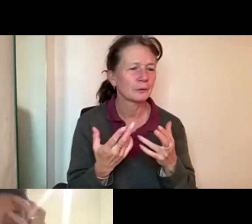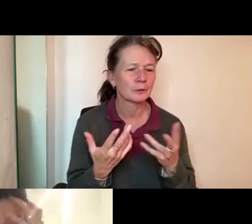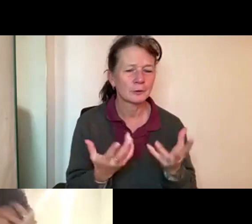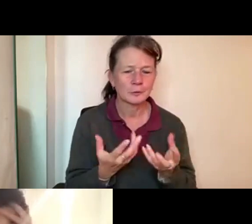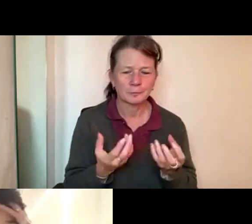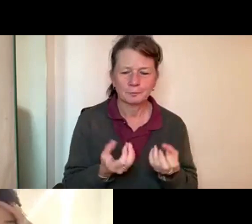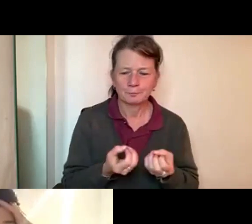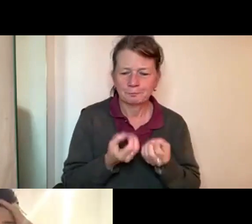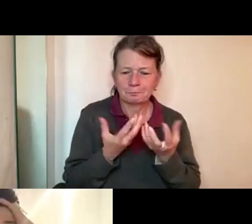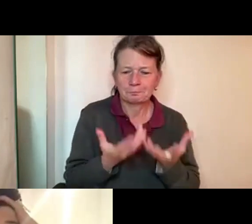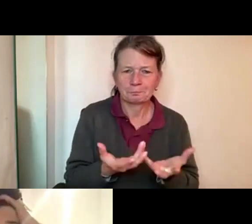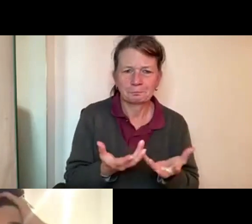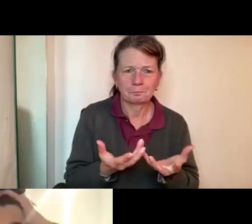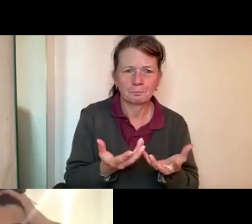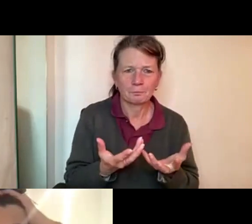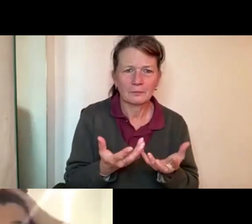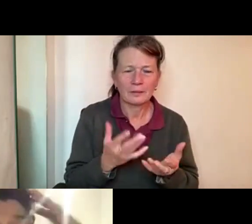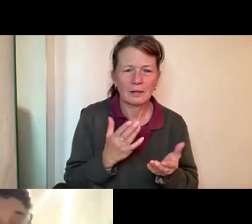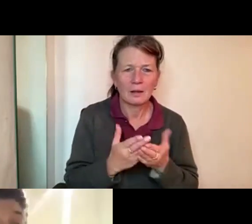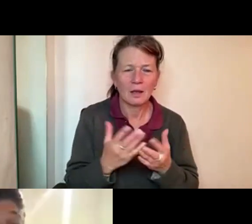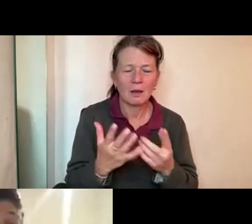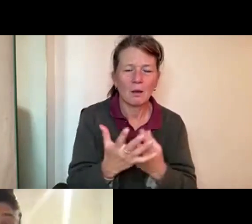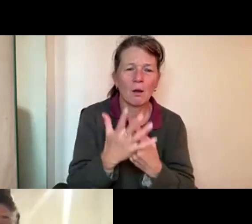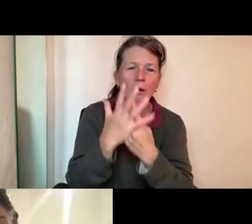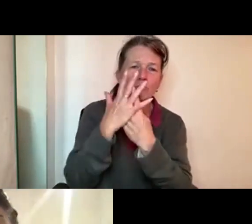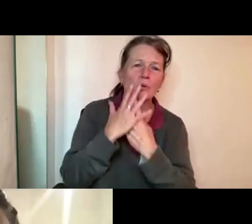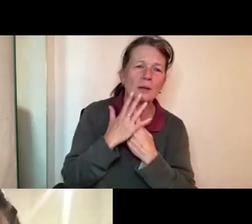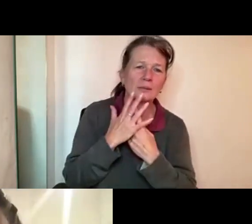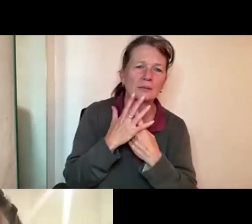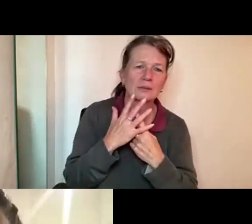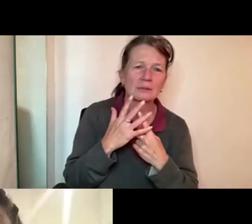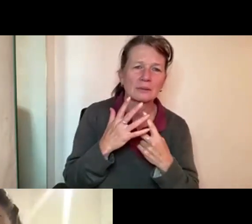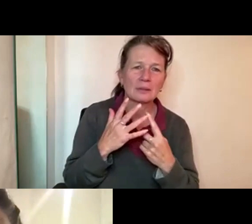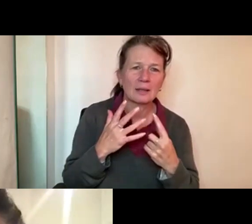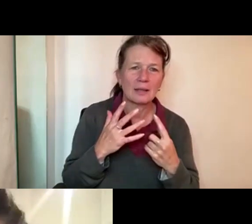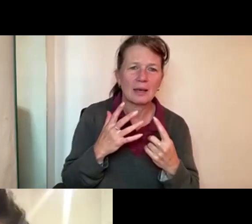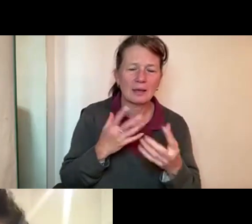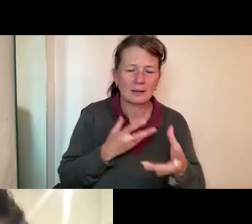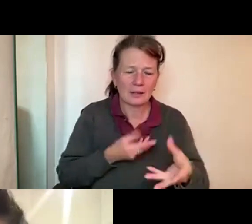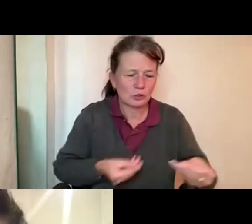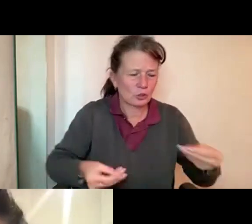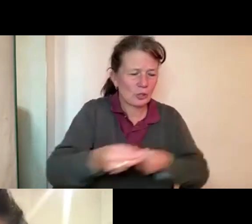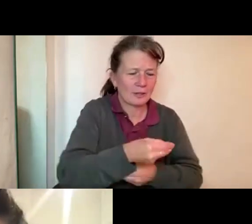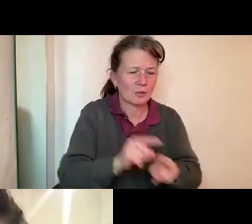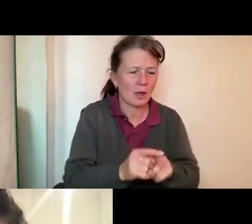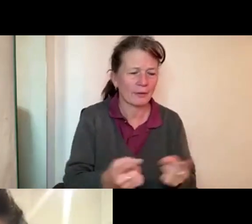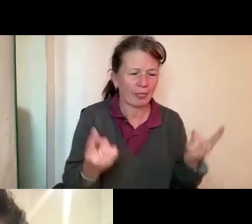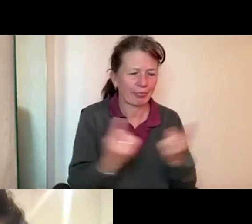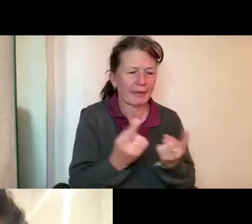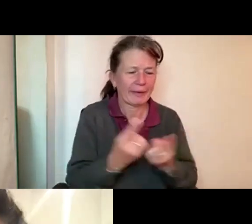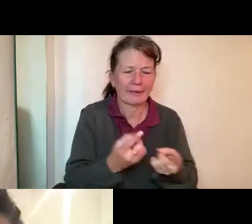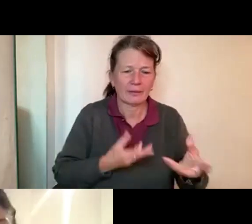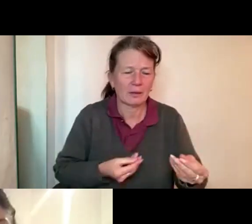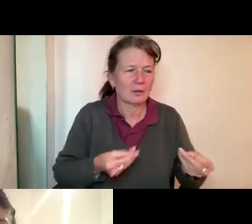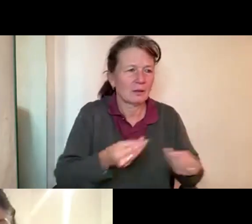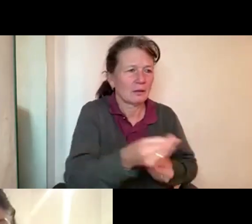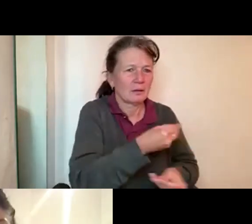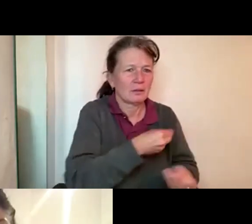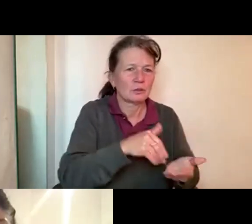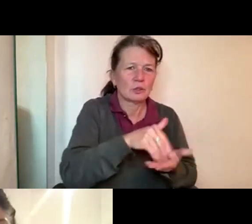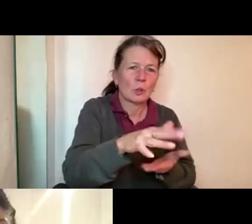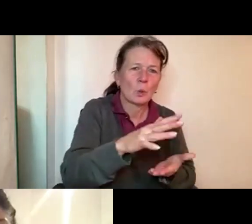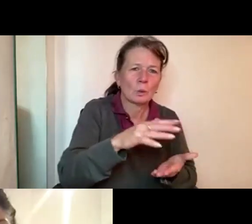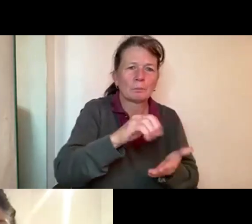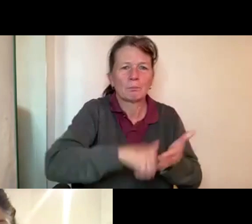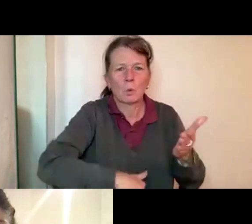uterus, and also being completely oppressed and exchanged as goods. And we are in that arid land of